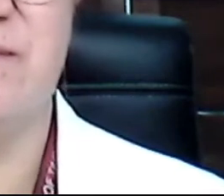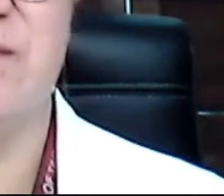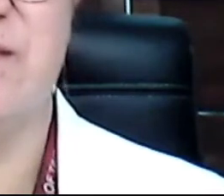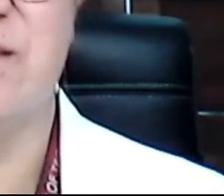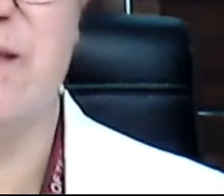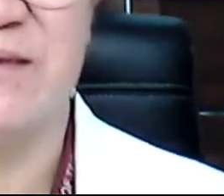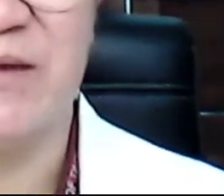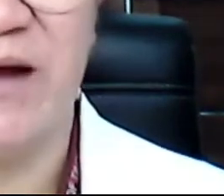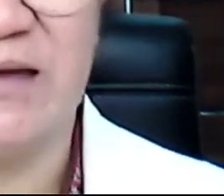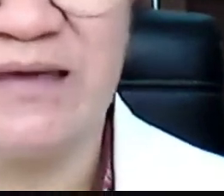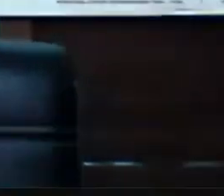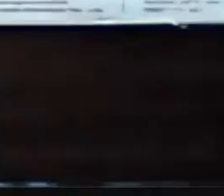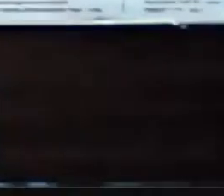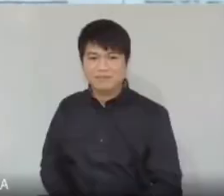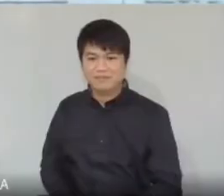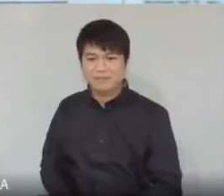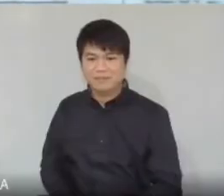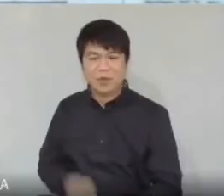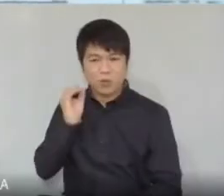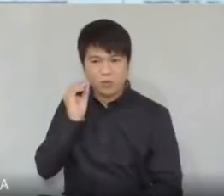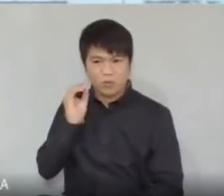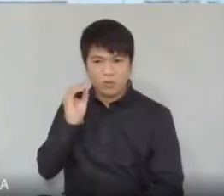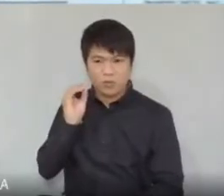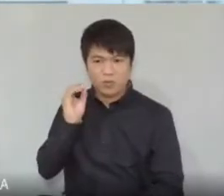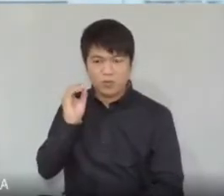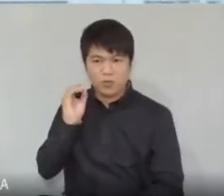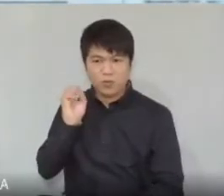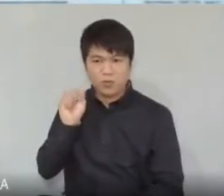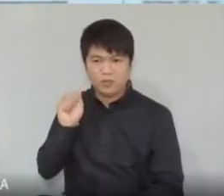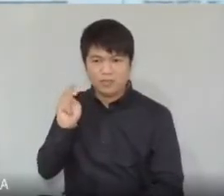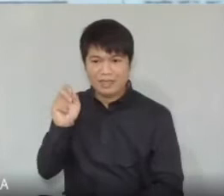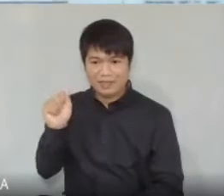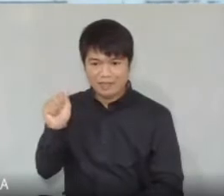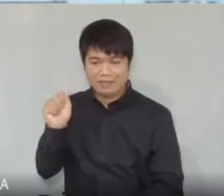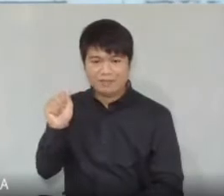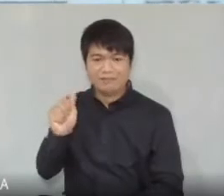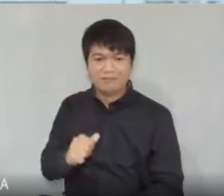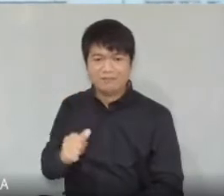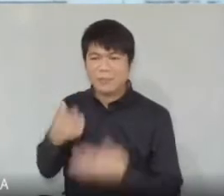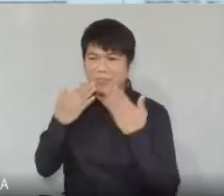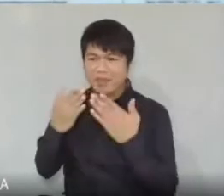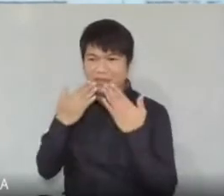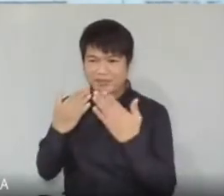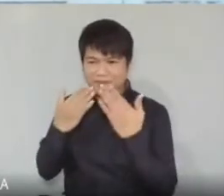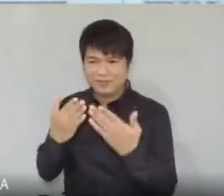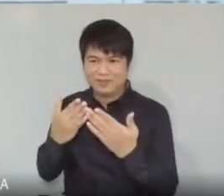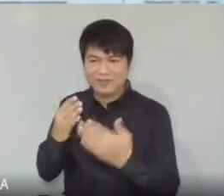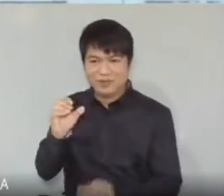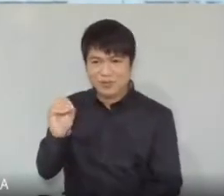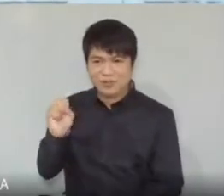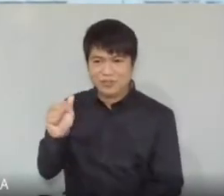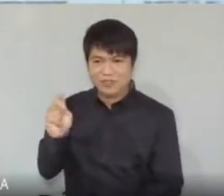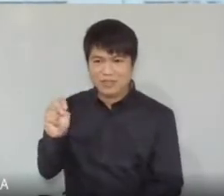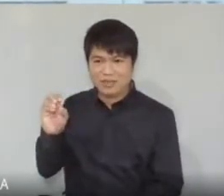yes. Hello. Good afternoon, everyone. First of all, we would